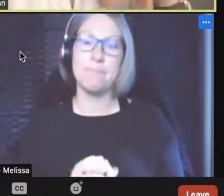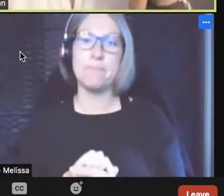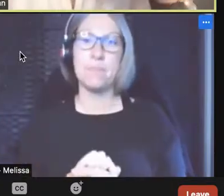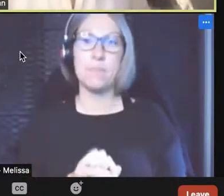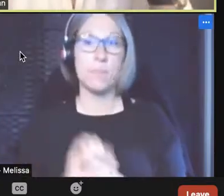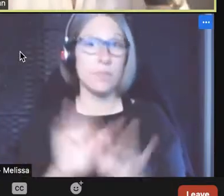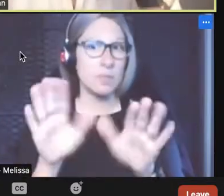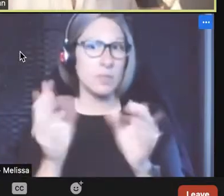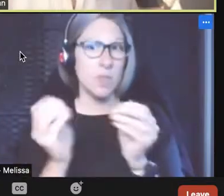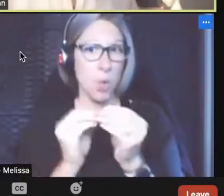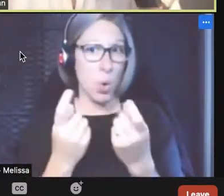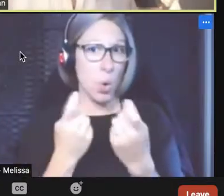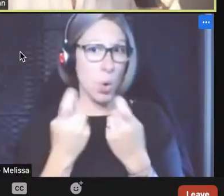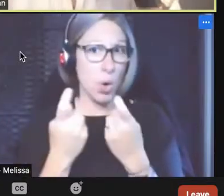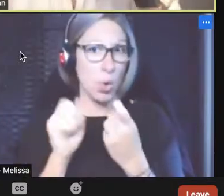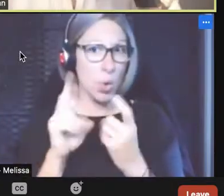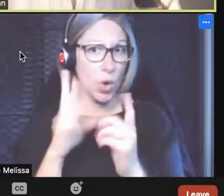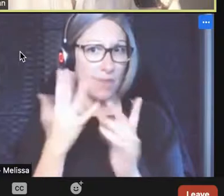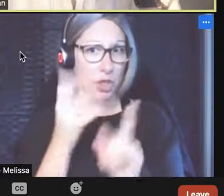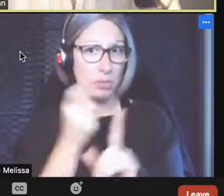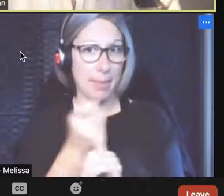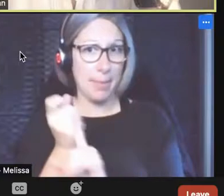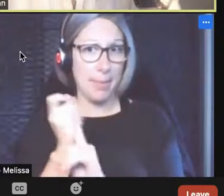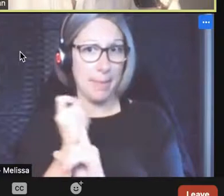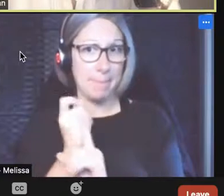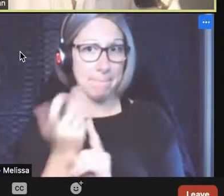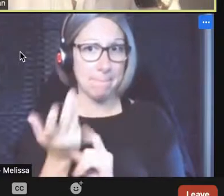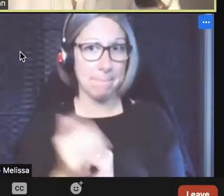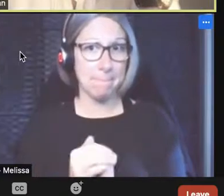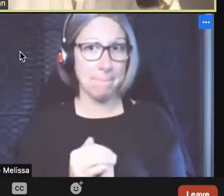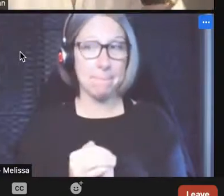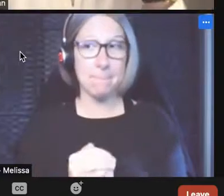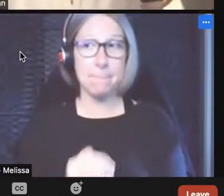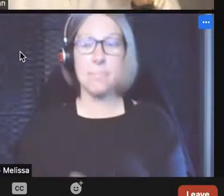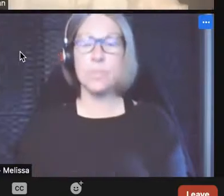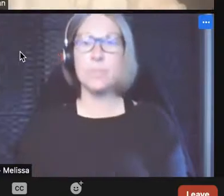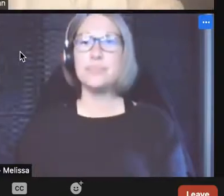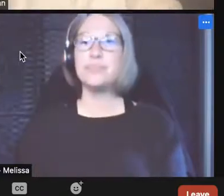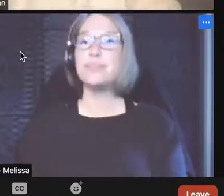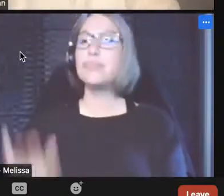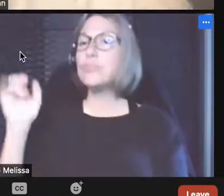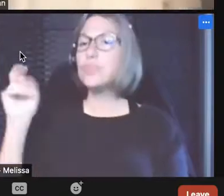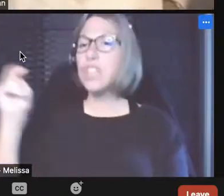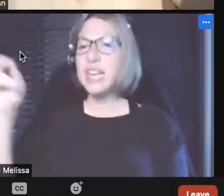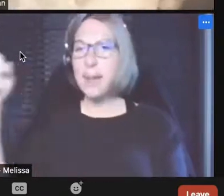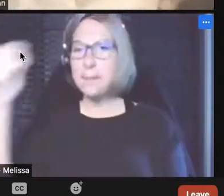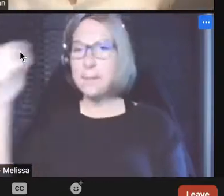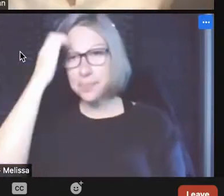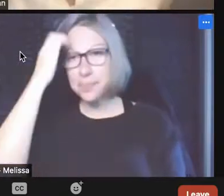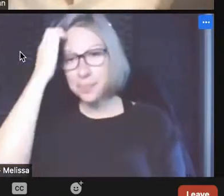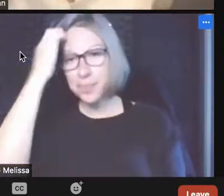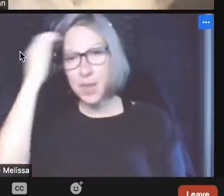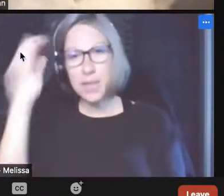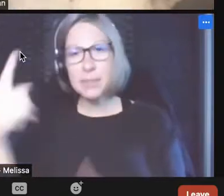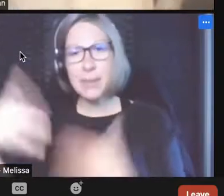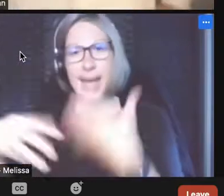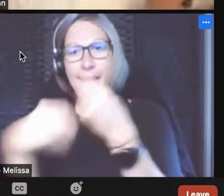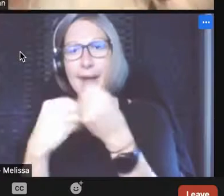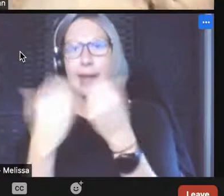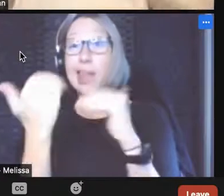Is there more to that question? Did I hit on what was being asked? Yeah, just of course, added to that is also